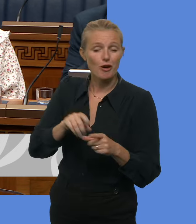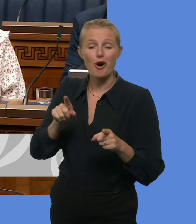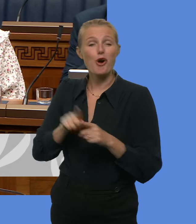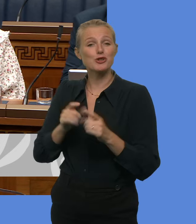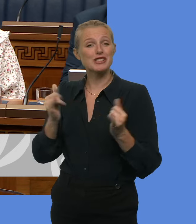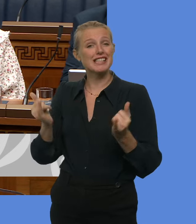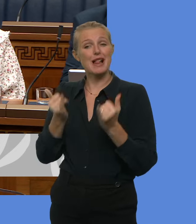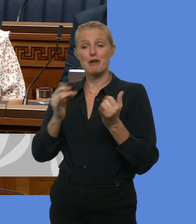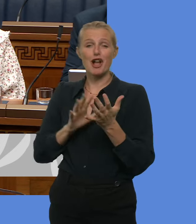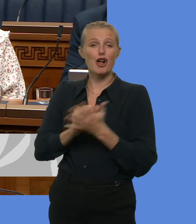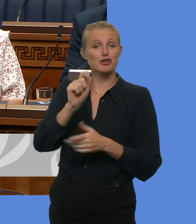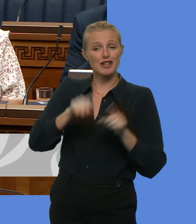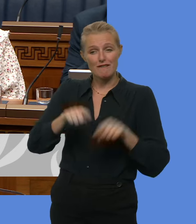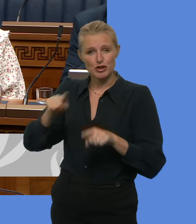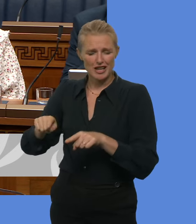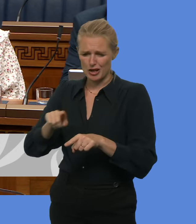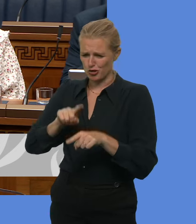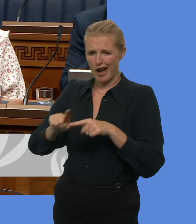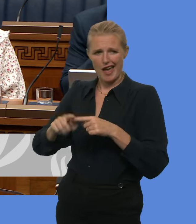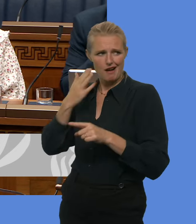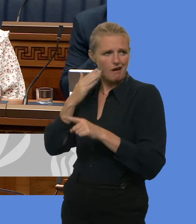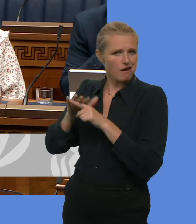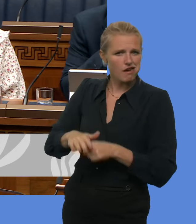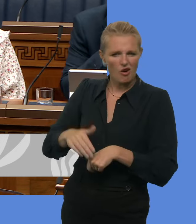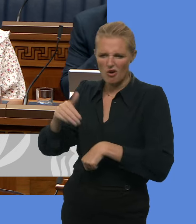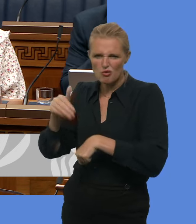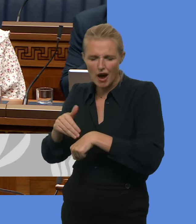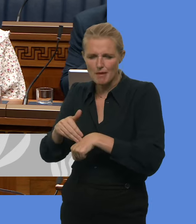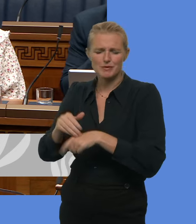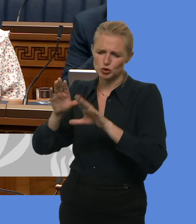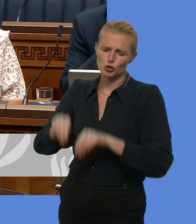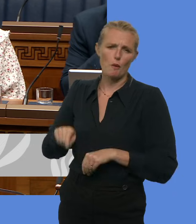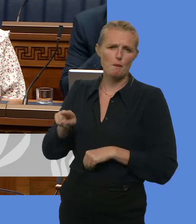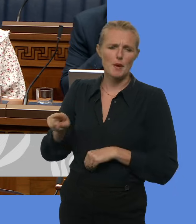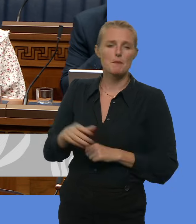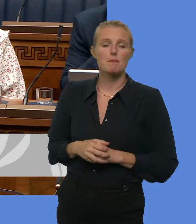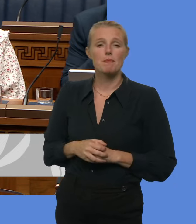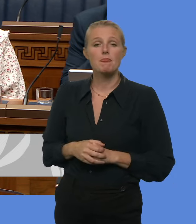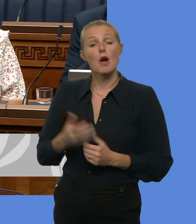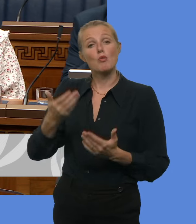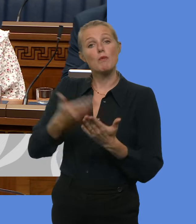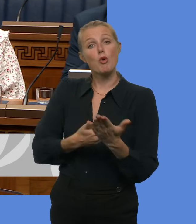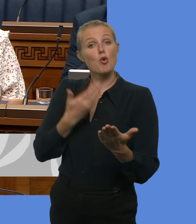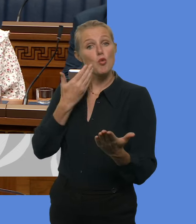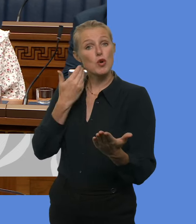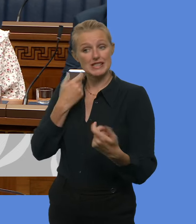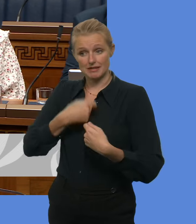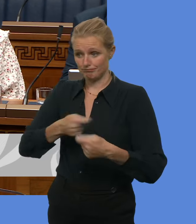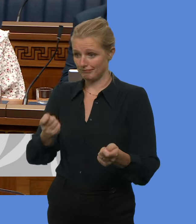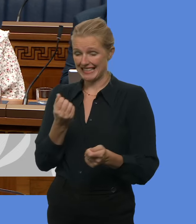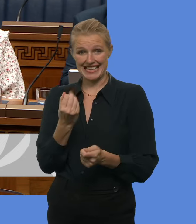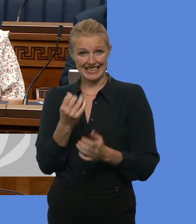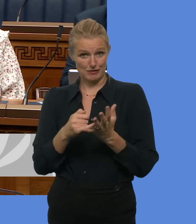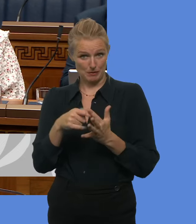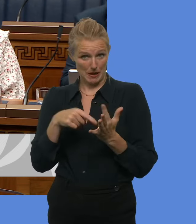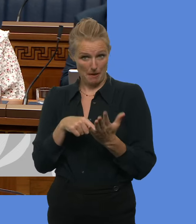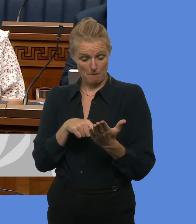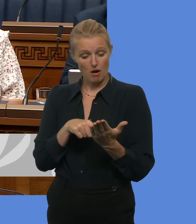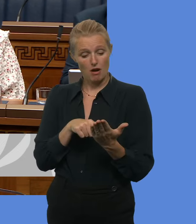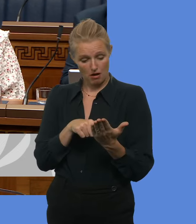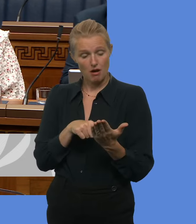cultural diversity and eliminating prejudice, racism and hate crime. The most recent report, released just there on the 19th of September, showed